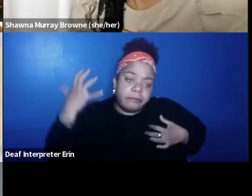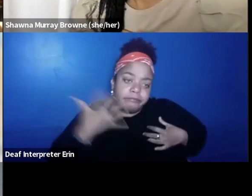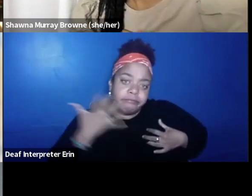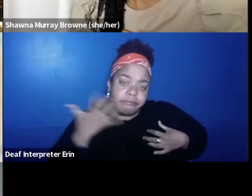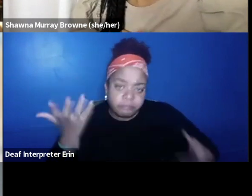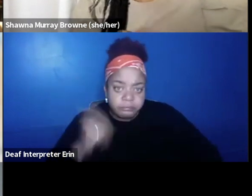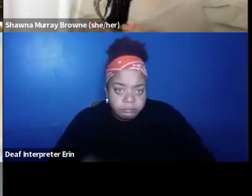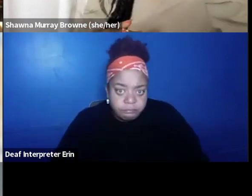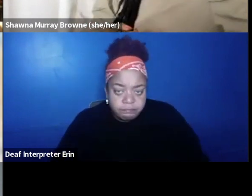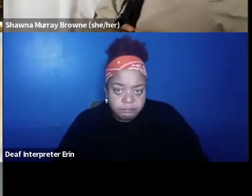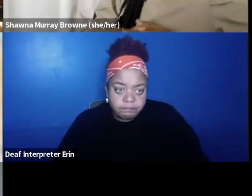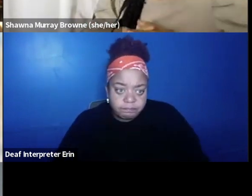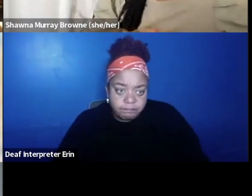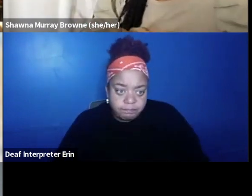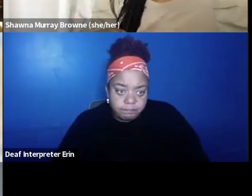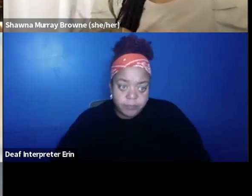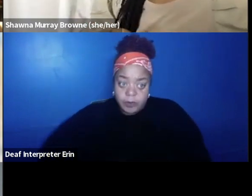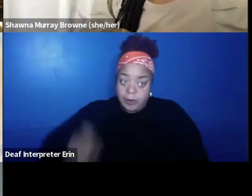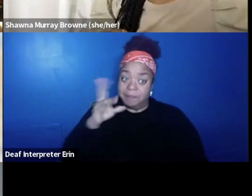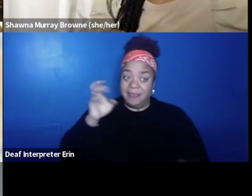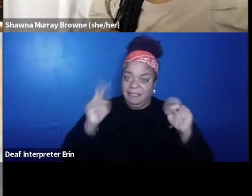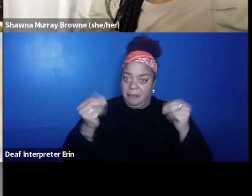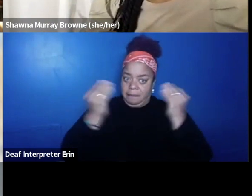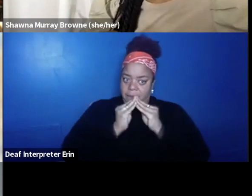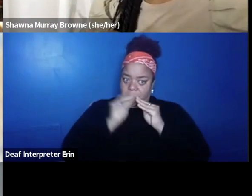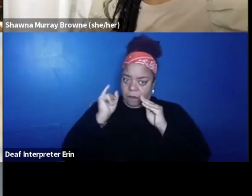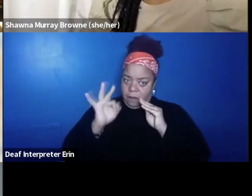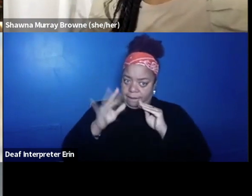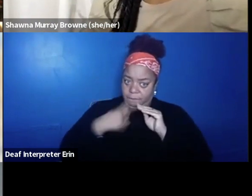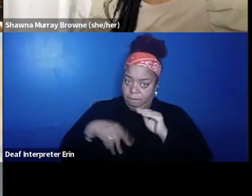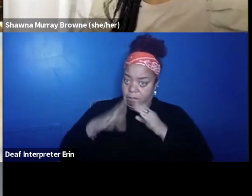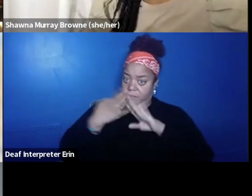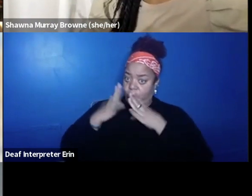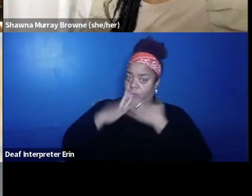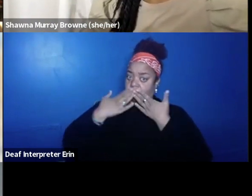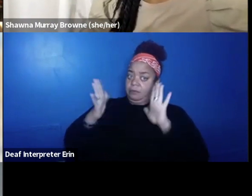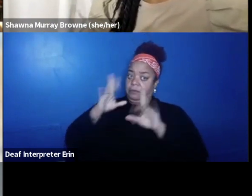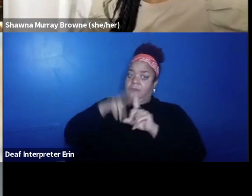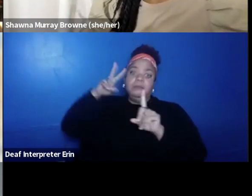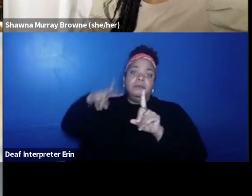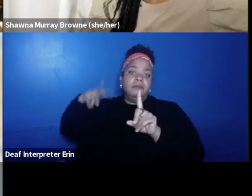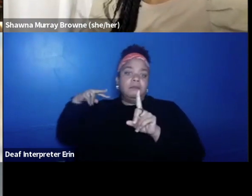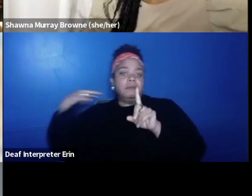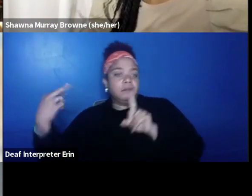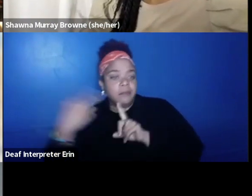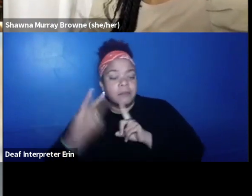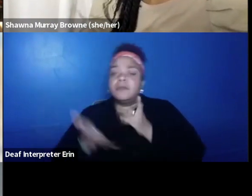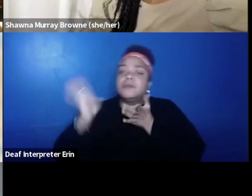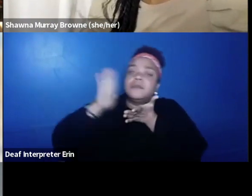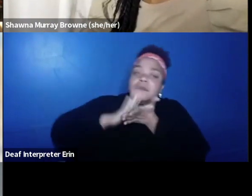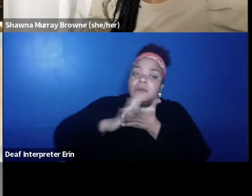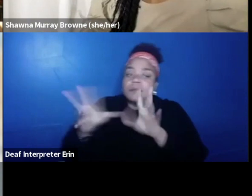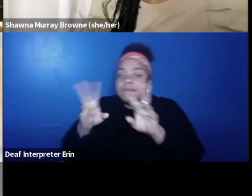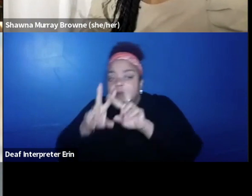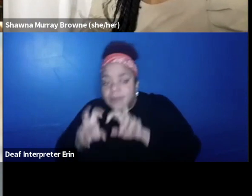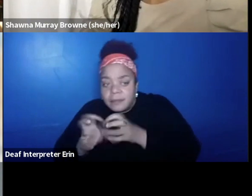from the community perspective and what academics are kind of assessing and collecting, tabulating and calculating, right?